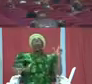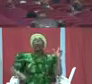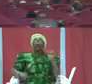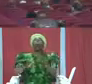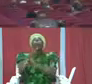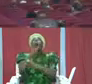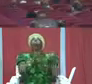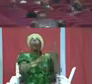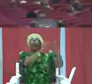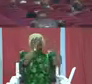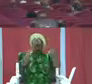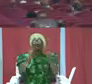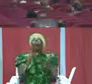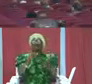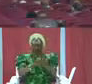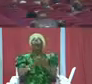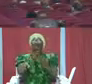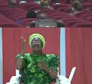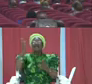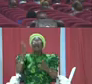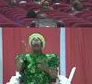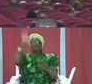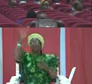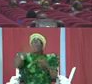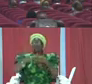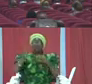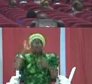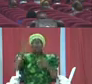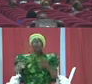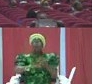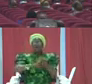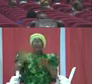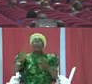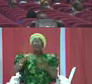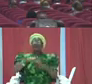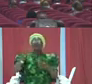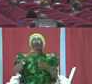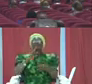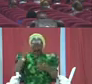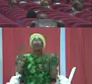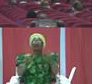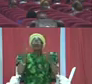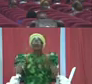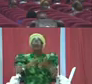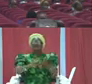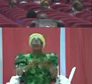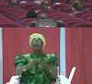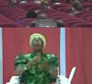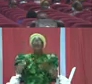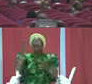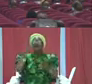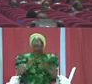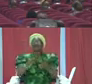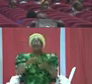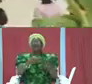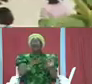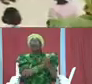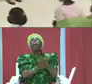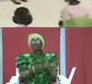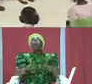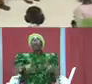will wipe away all their sins, write their names in the book of life, and receive them into the family of